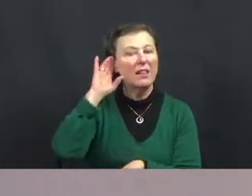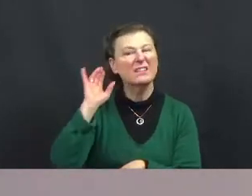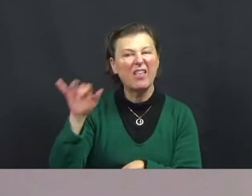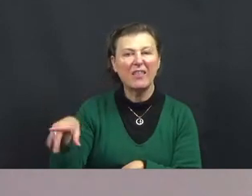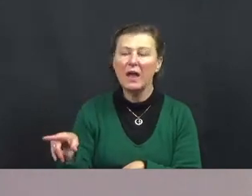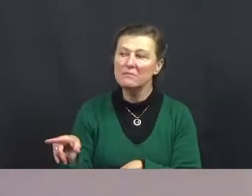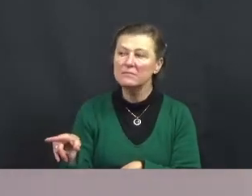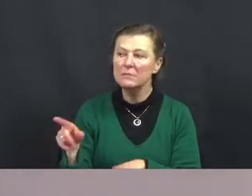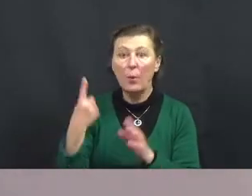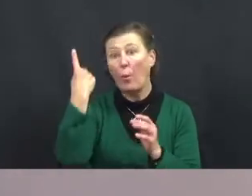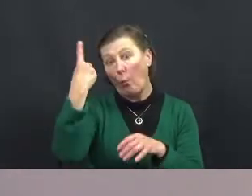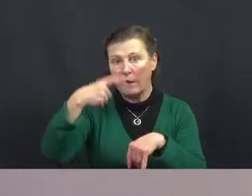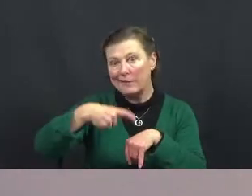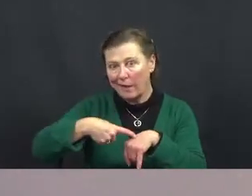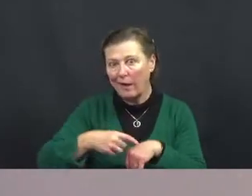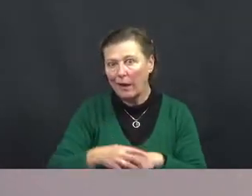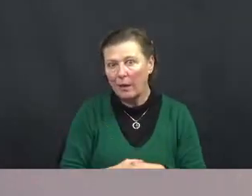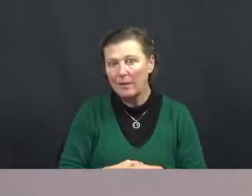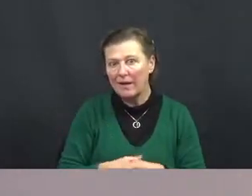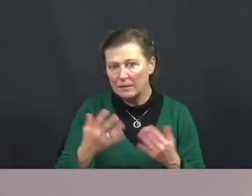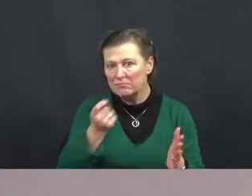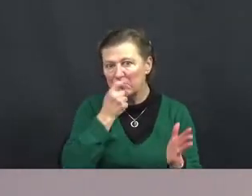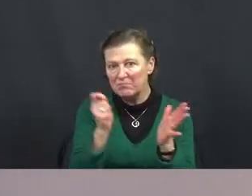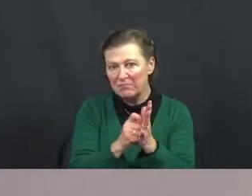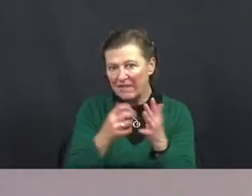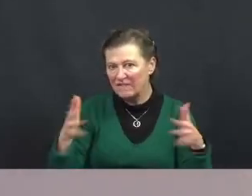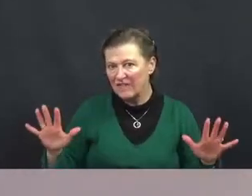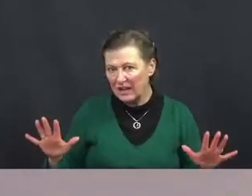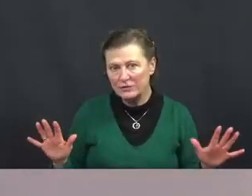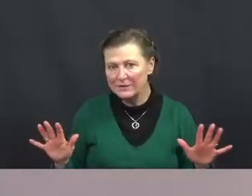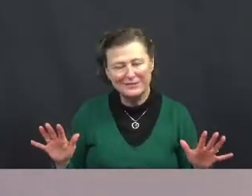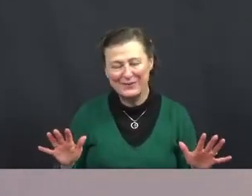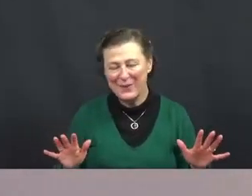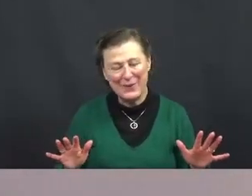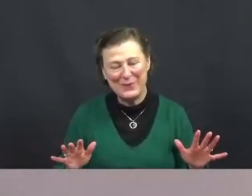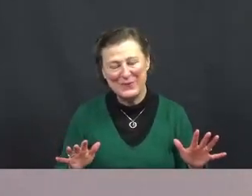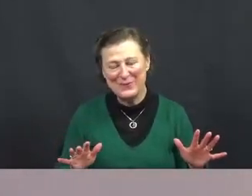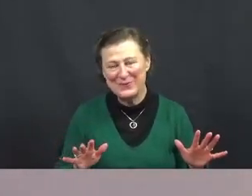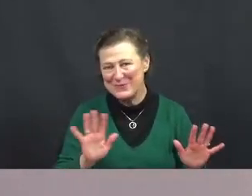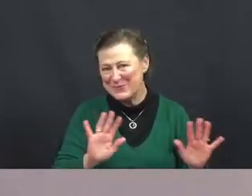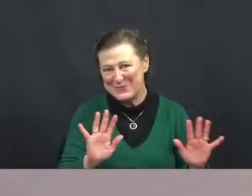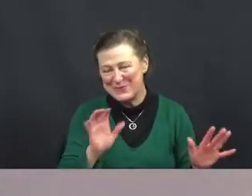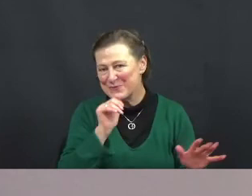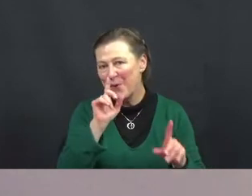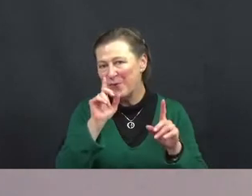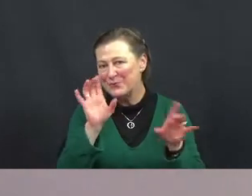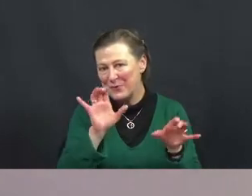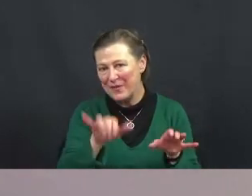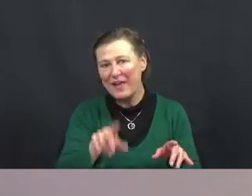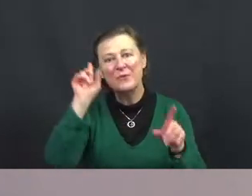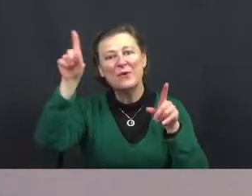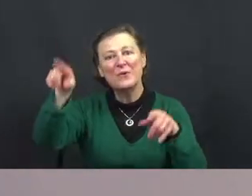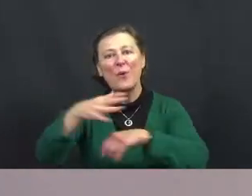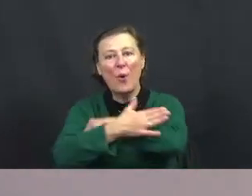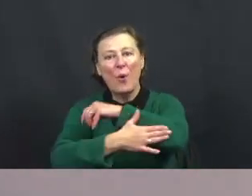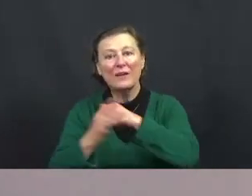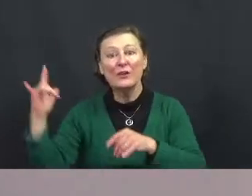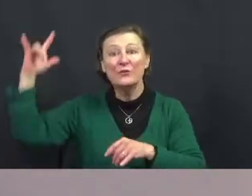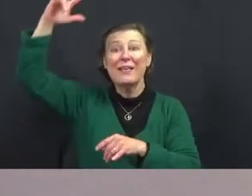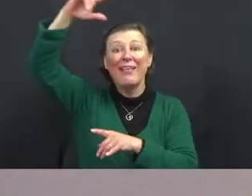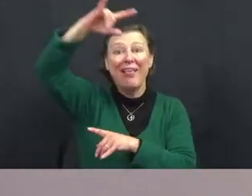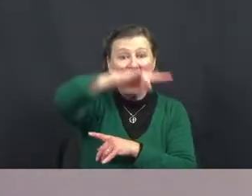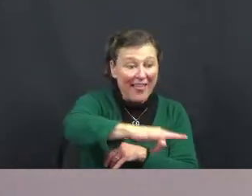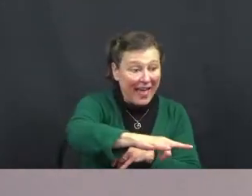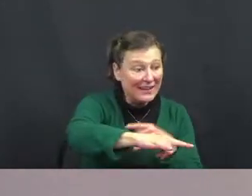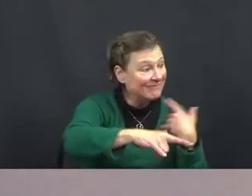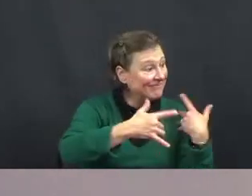to that one time, been there, done that attitude. No, you don't do that. You wouldn't go to a country and land in the airport and then